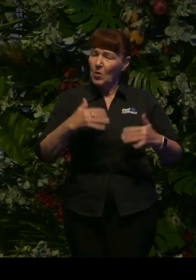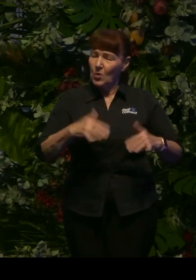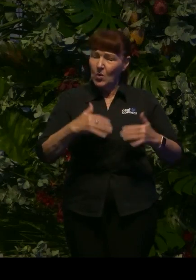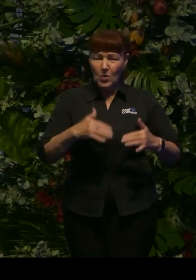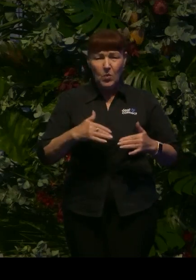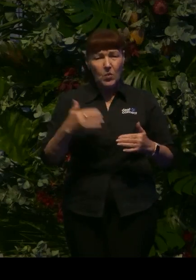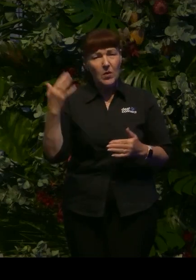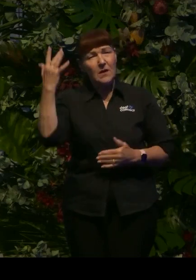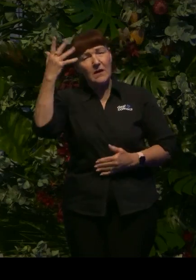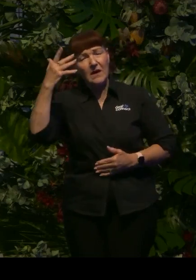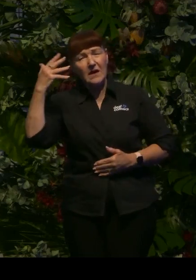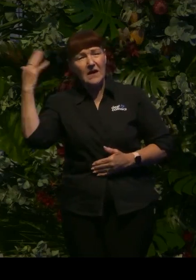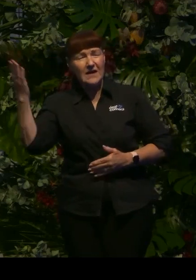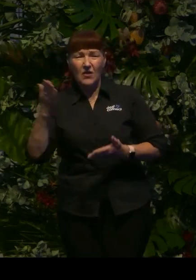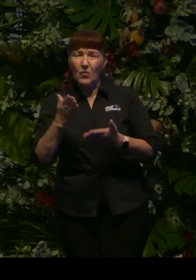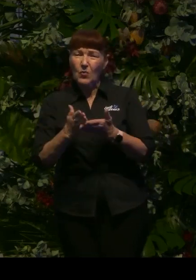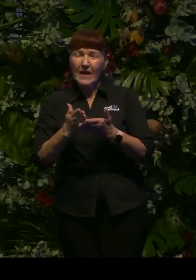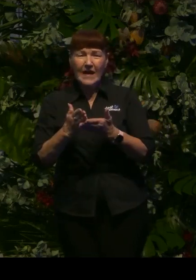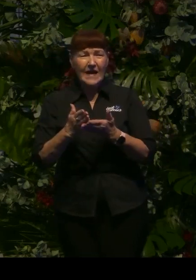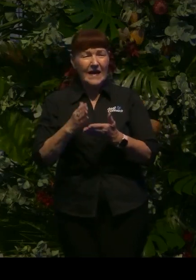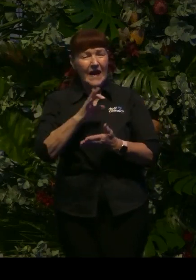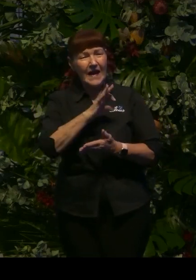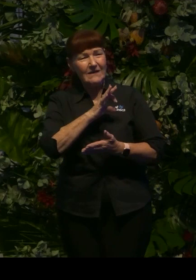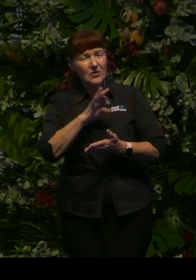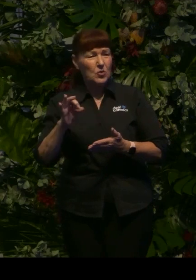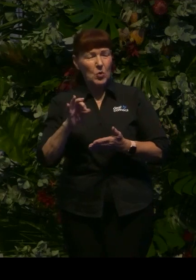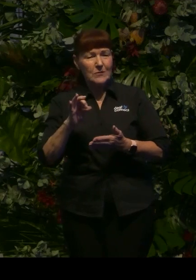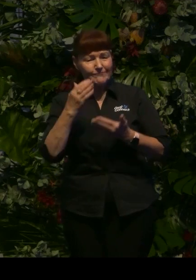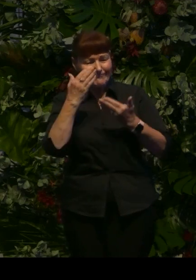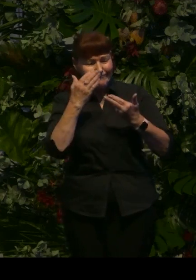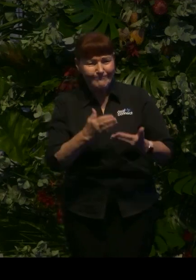and thinkers have launched an unprovoked and distasteful assault on